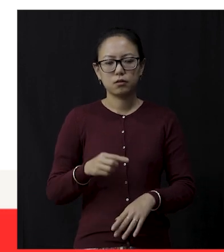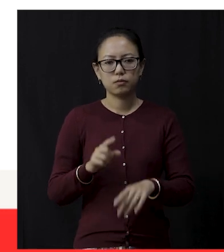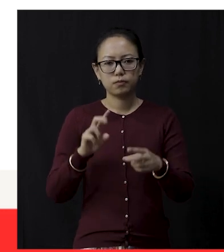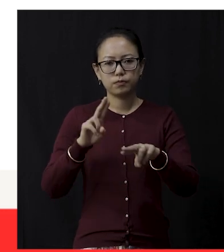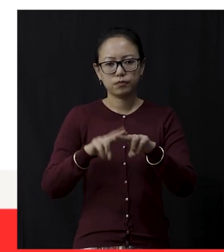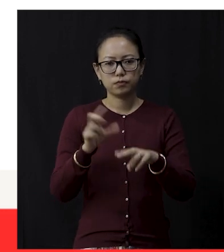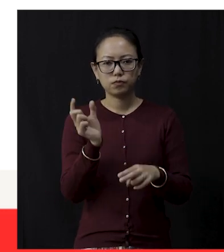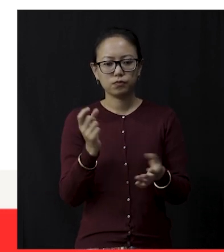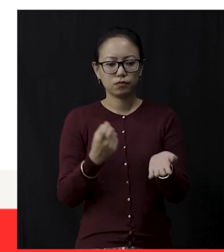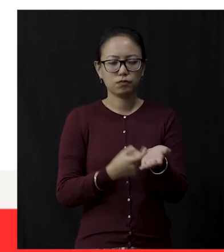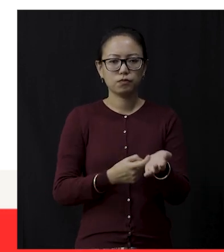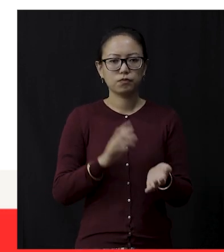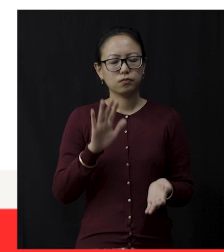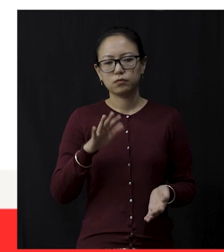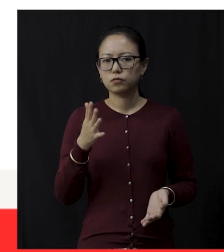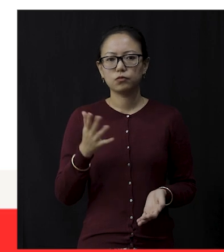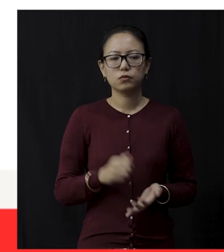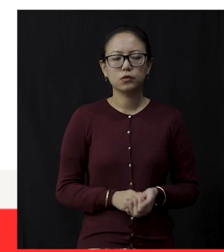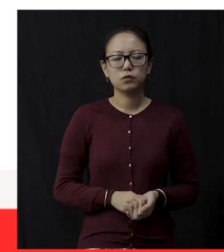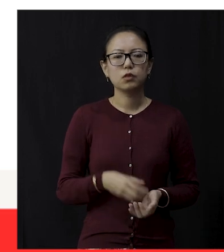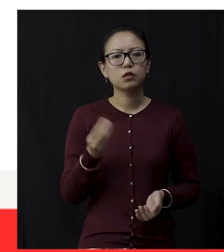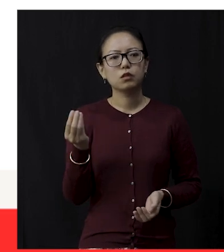feather, so they can fly.